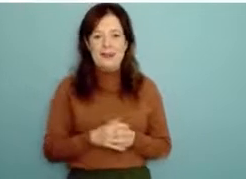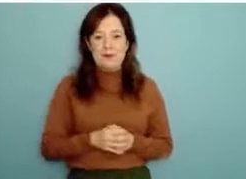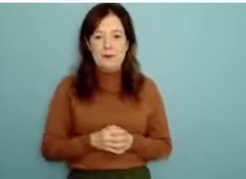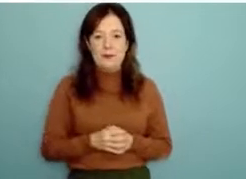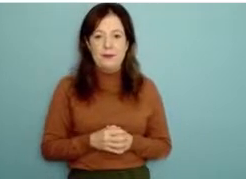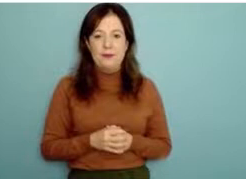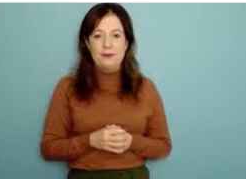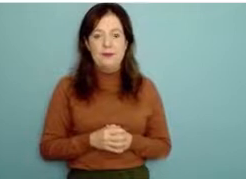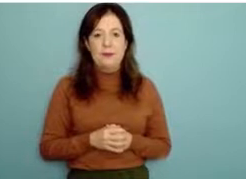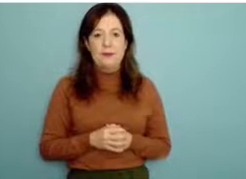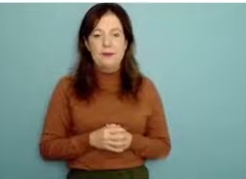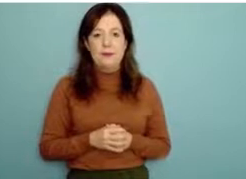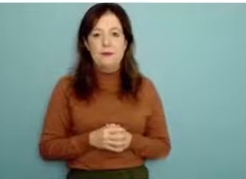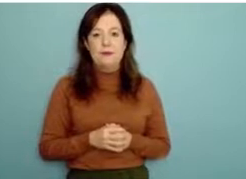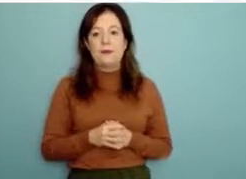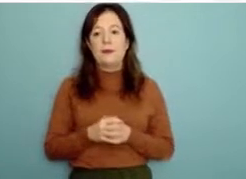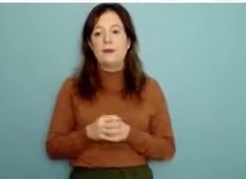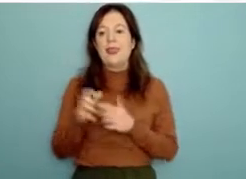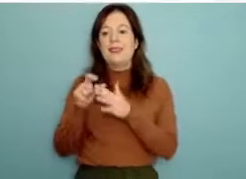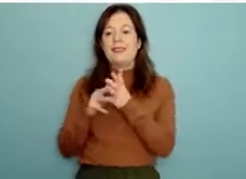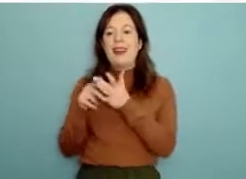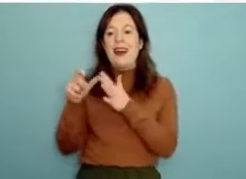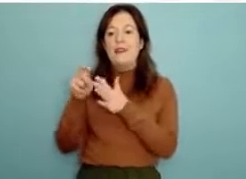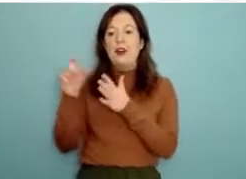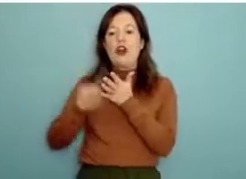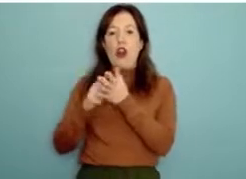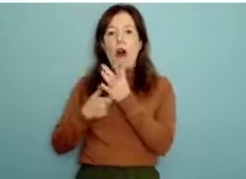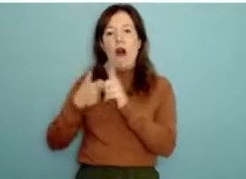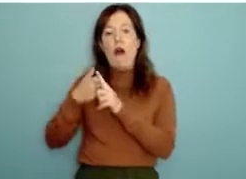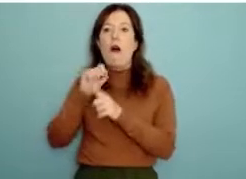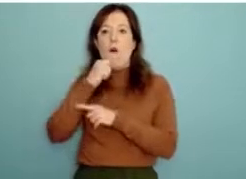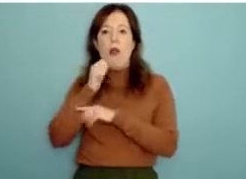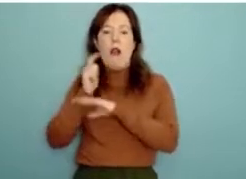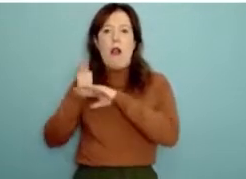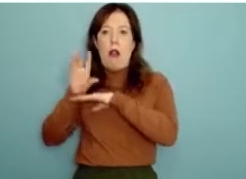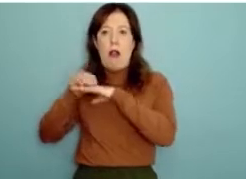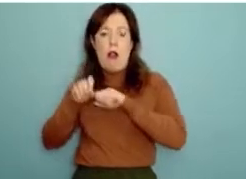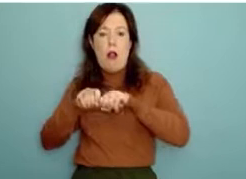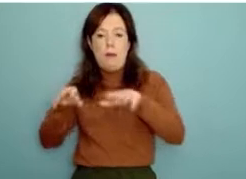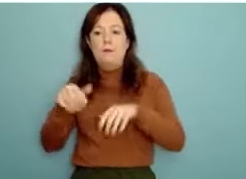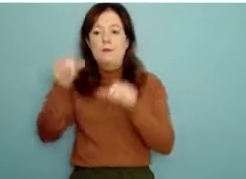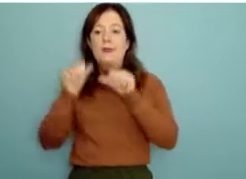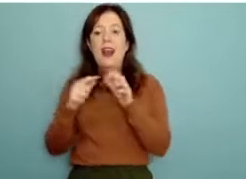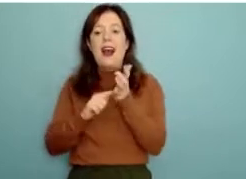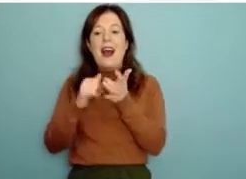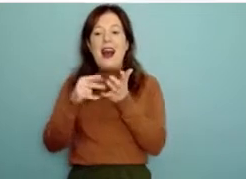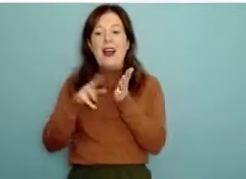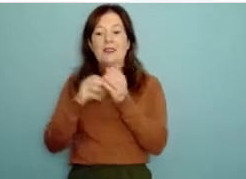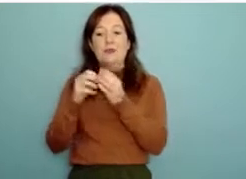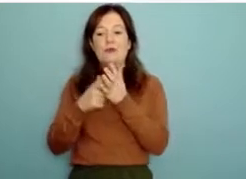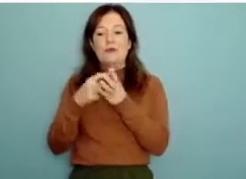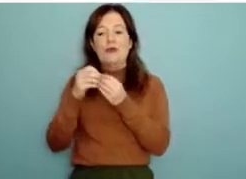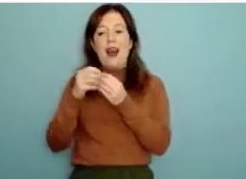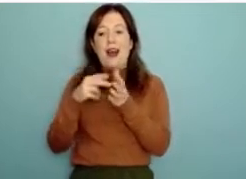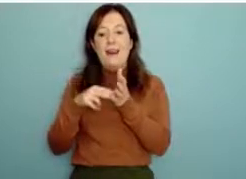We're also joined today by David Clark in pre-recorded form, by Alison Brabham, Emma Warnock-Parks and Tim